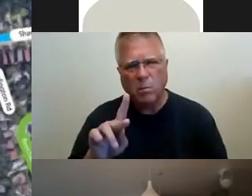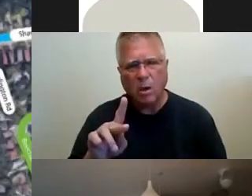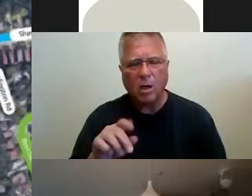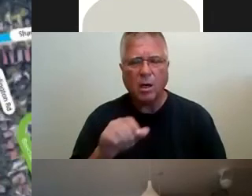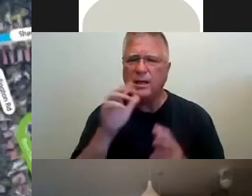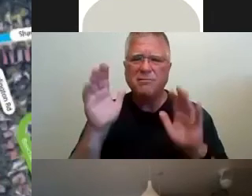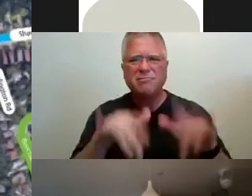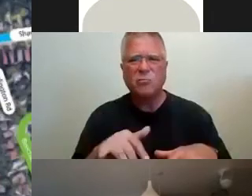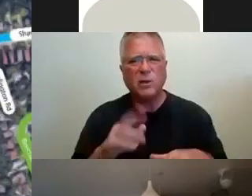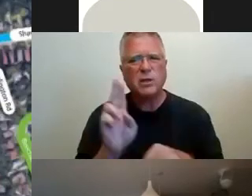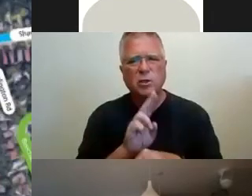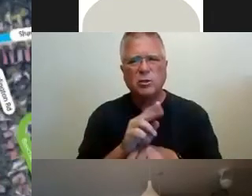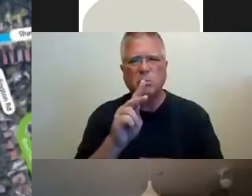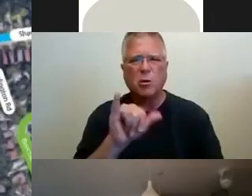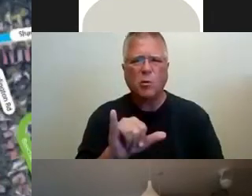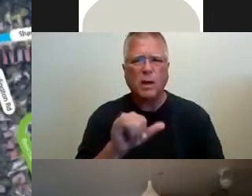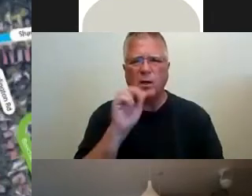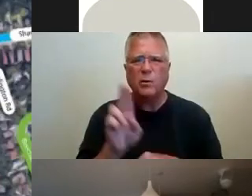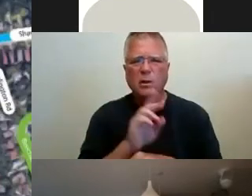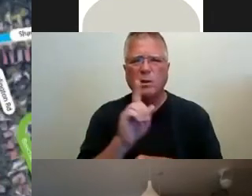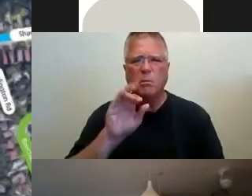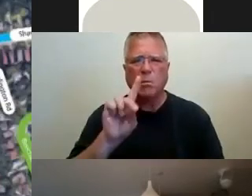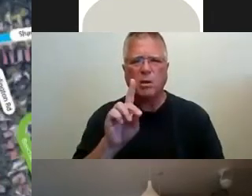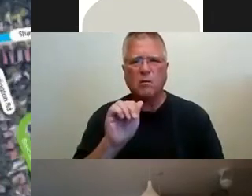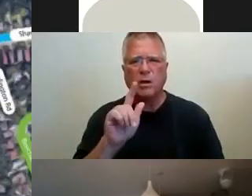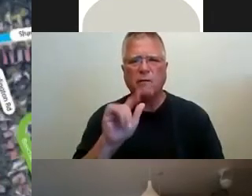parkway or the Boulevard of the Allies, we do get that traffic.